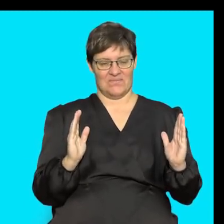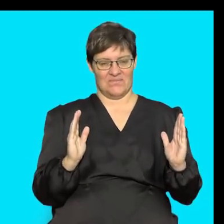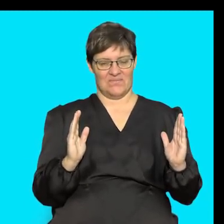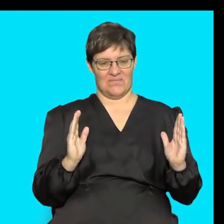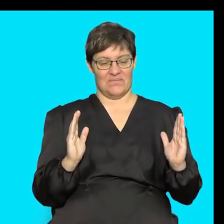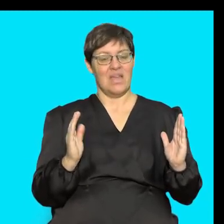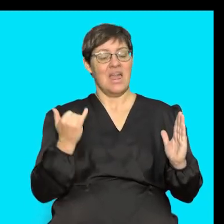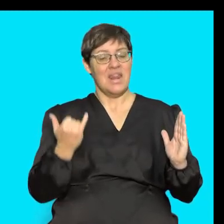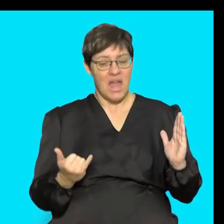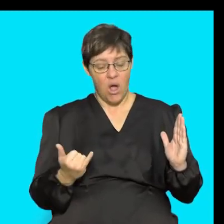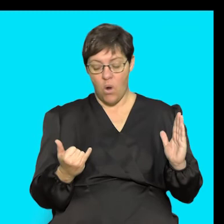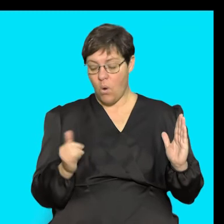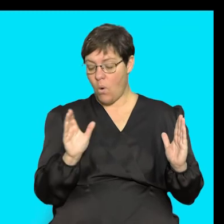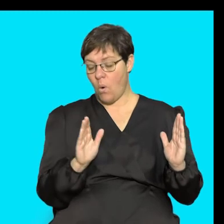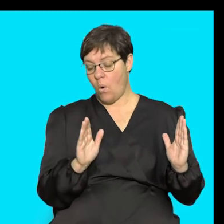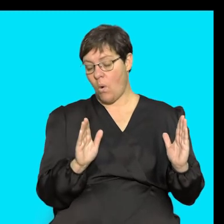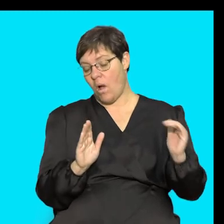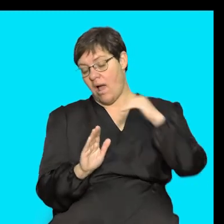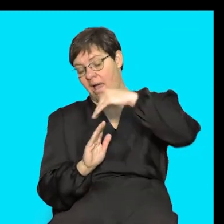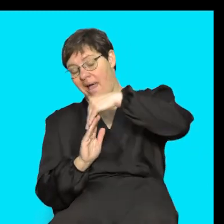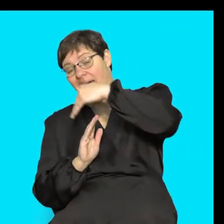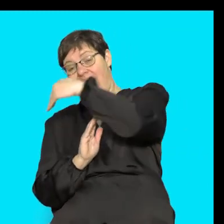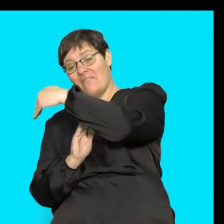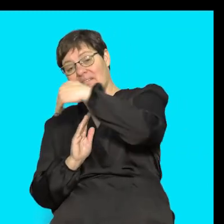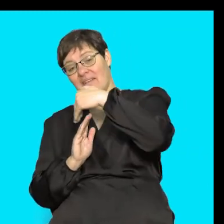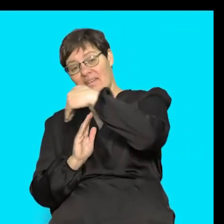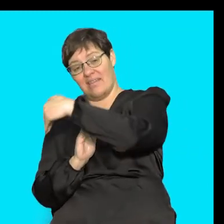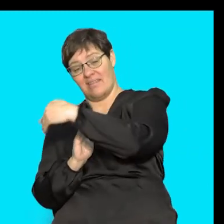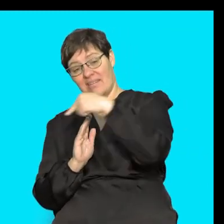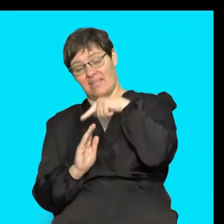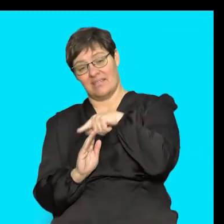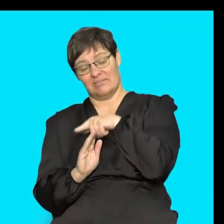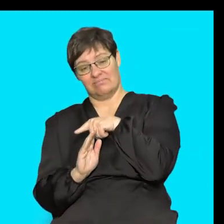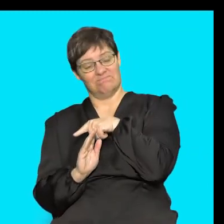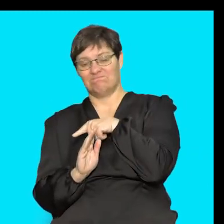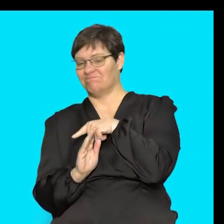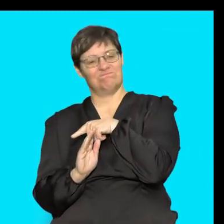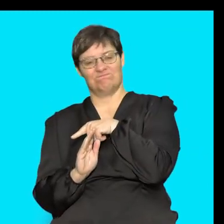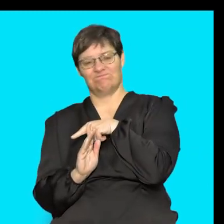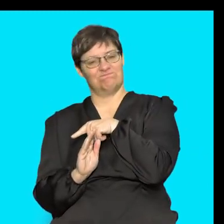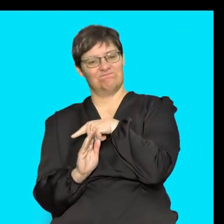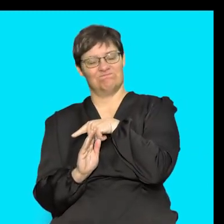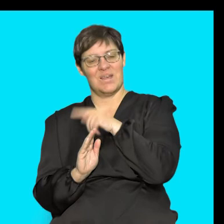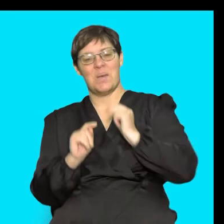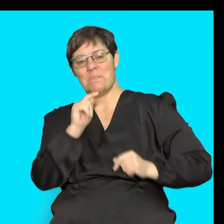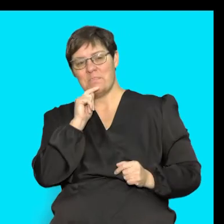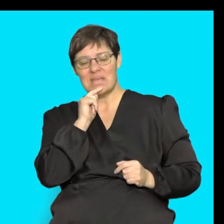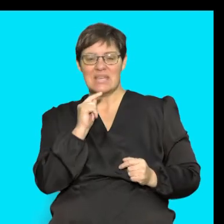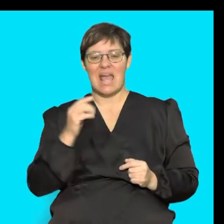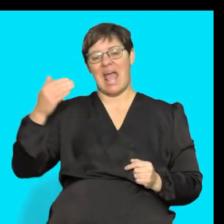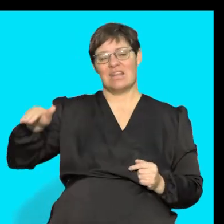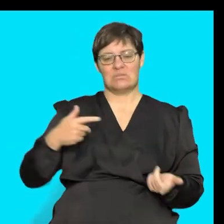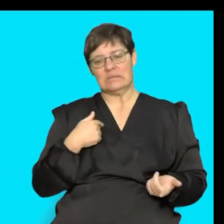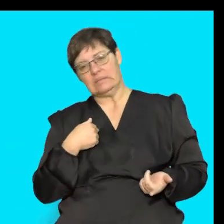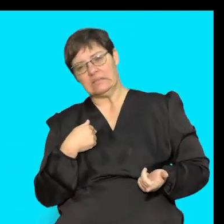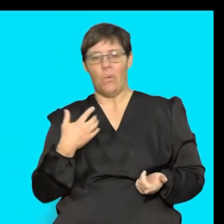That's the range. Now, beyond this 15, at that point, we are